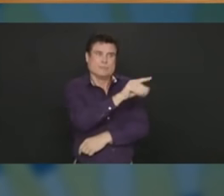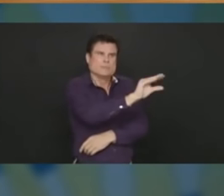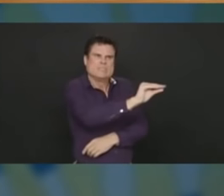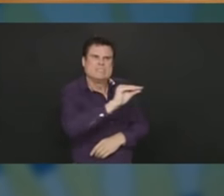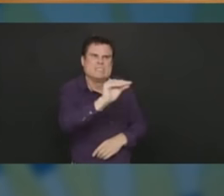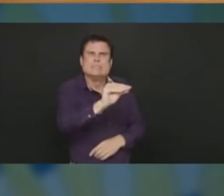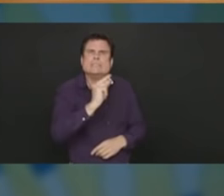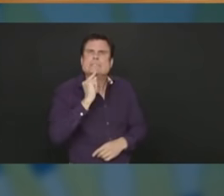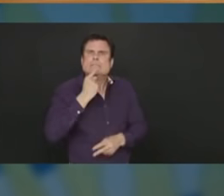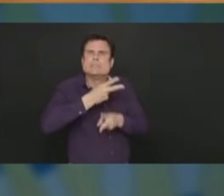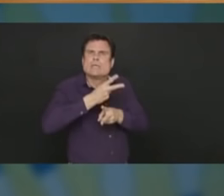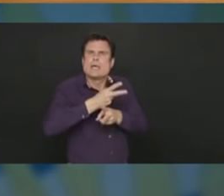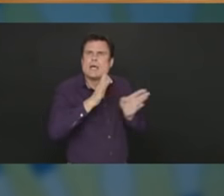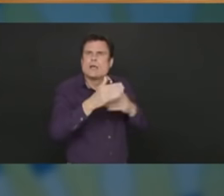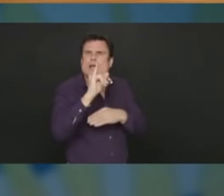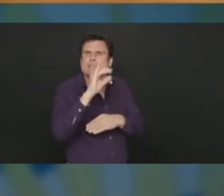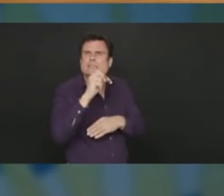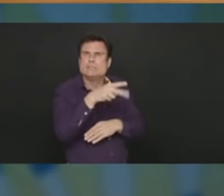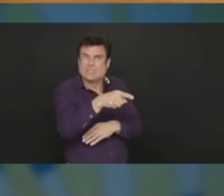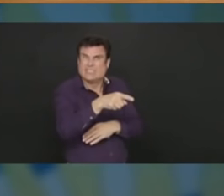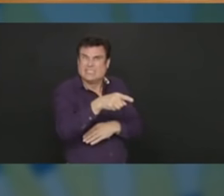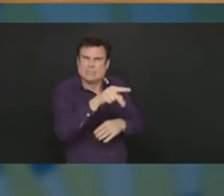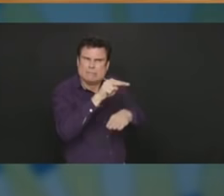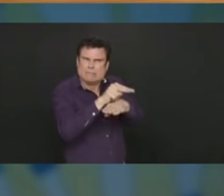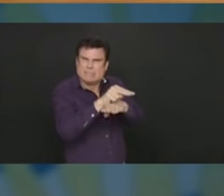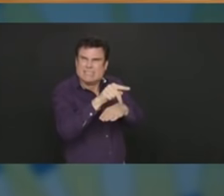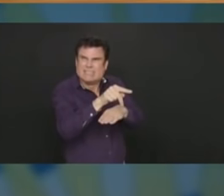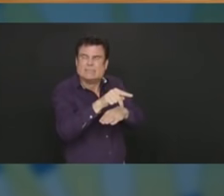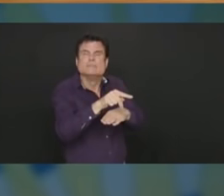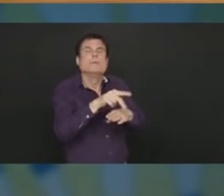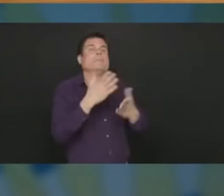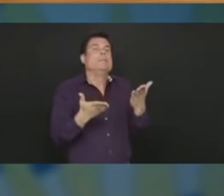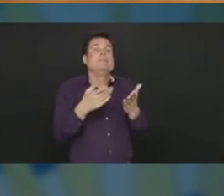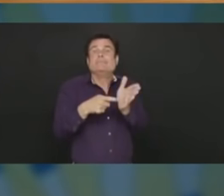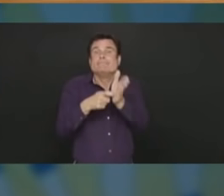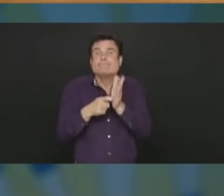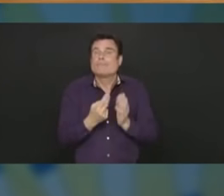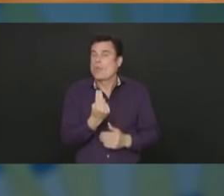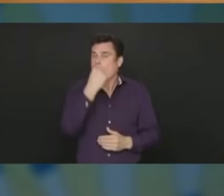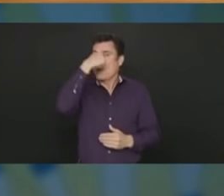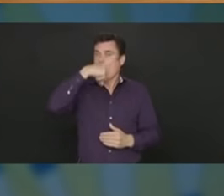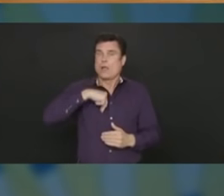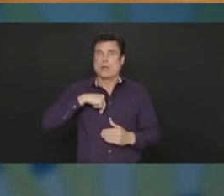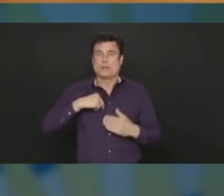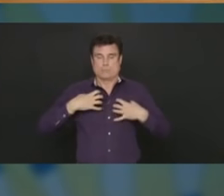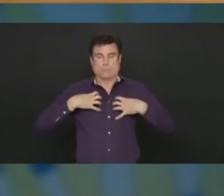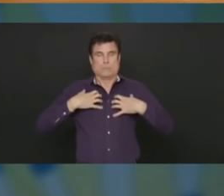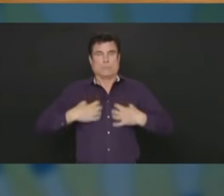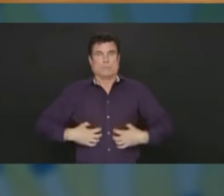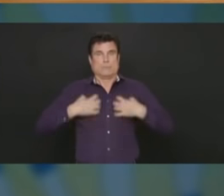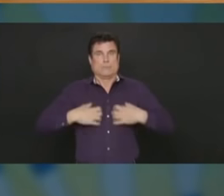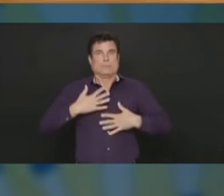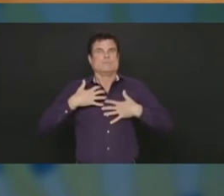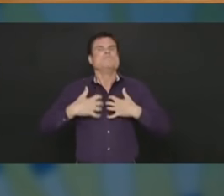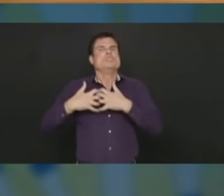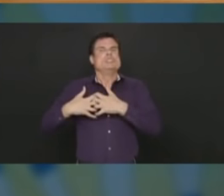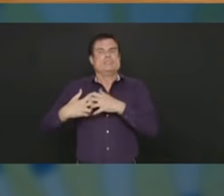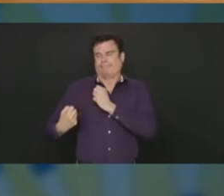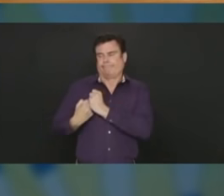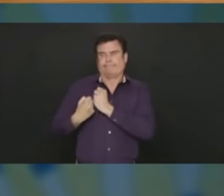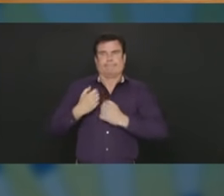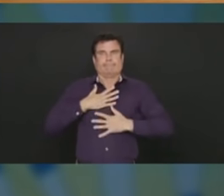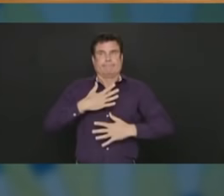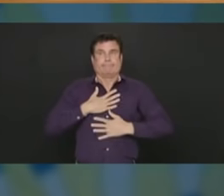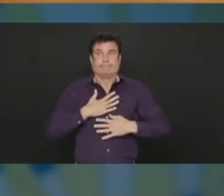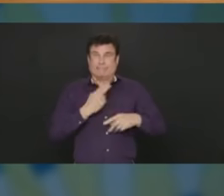can see is there's a shift to older age group again. So this is just breaking down some of the information that we presented 2 weeks